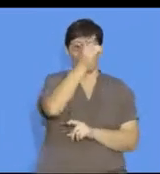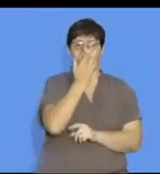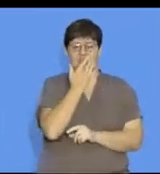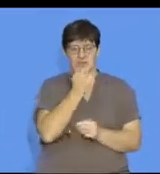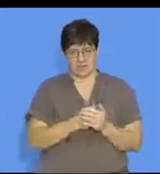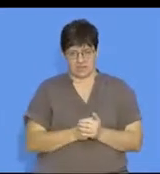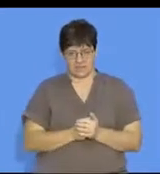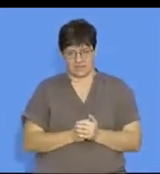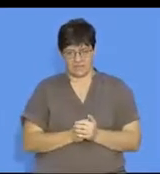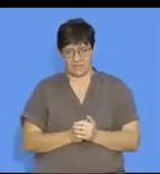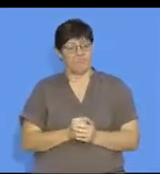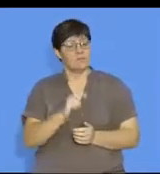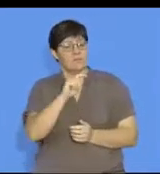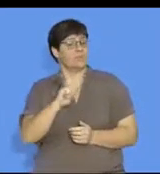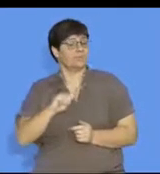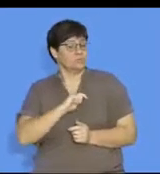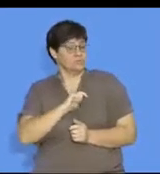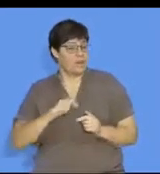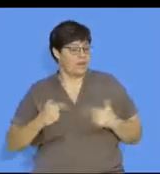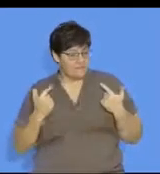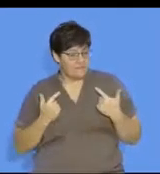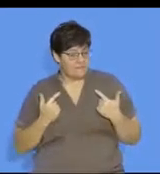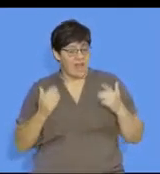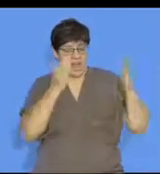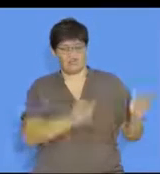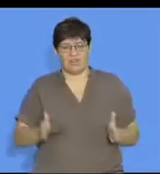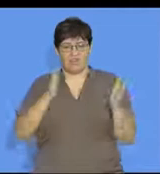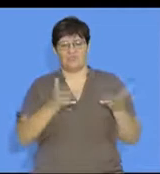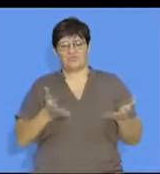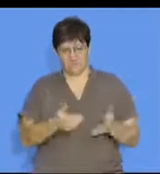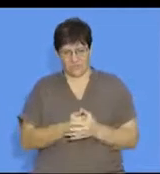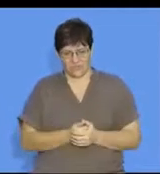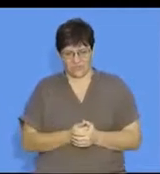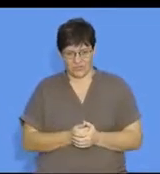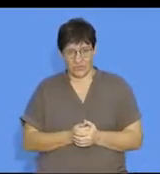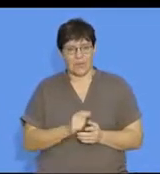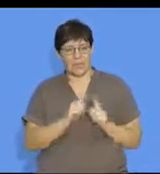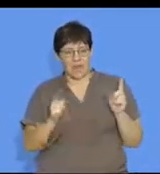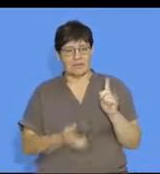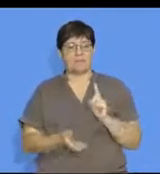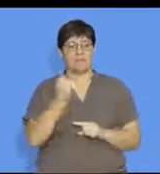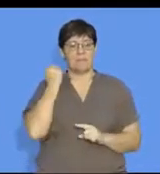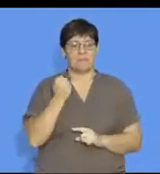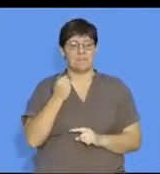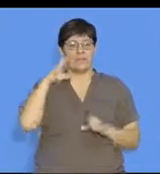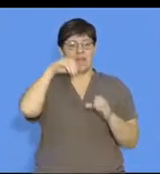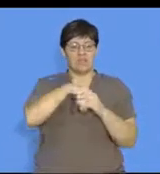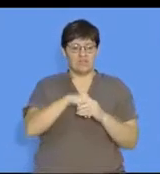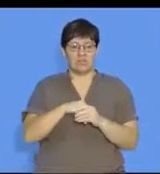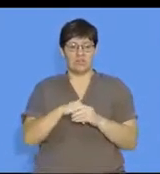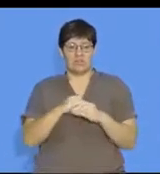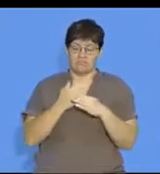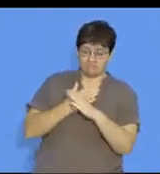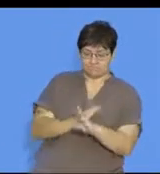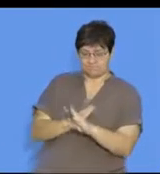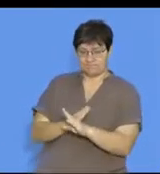So it says to us that in reality, this is the arrangement, but we are able to determine how much